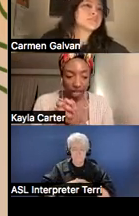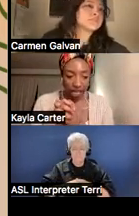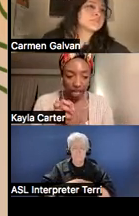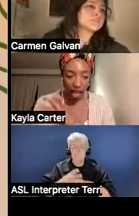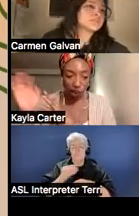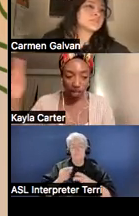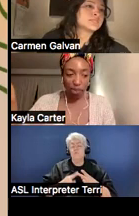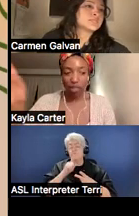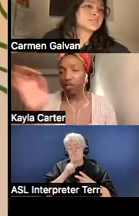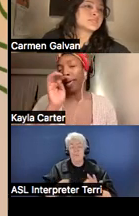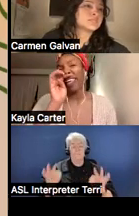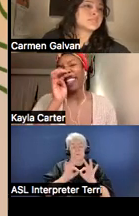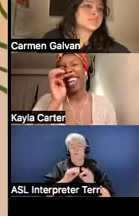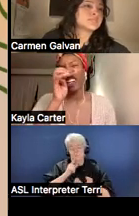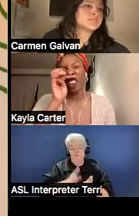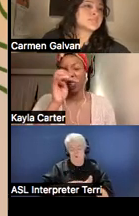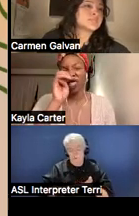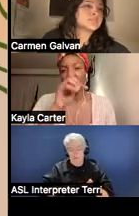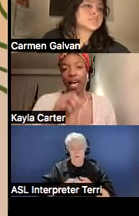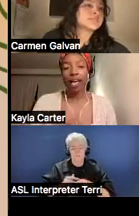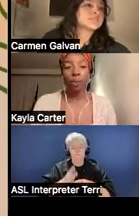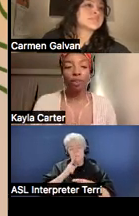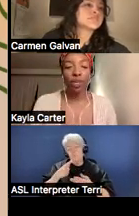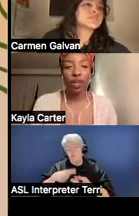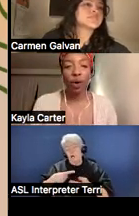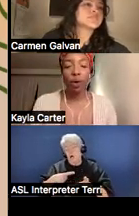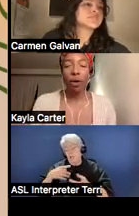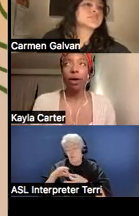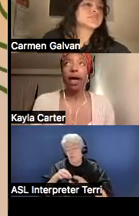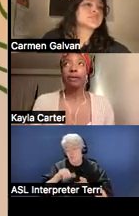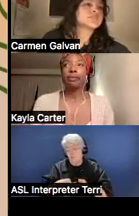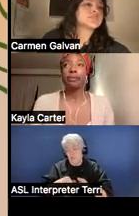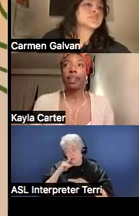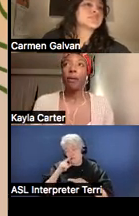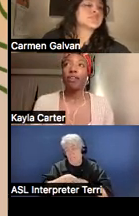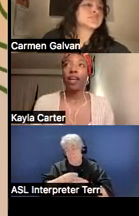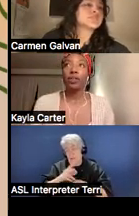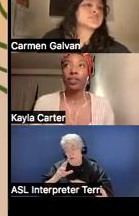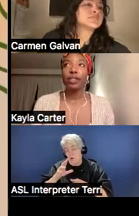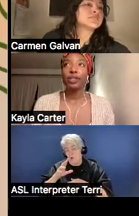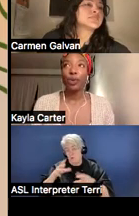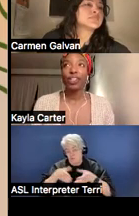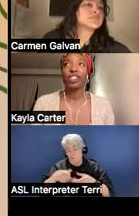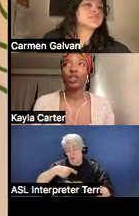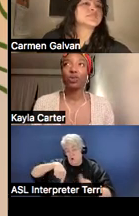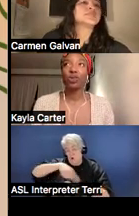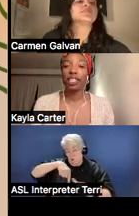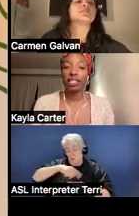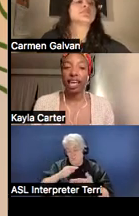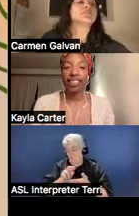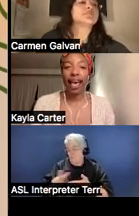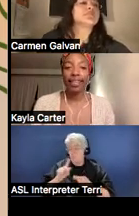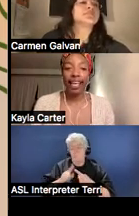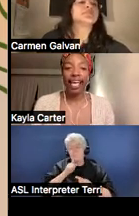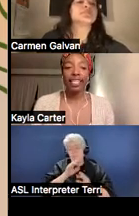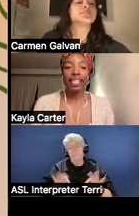we alluded a bit to it in the care circle a couple of weeks ago. However, I do think it's important to really